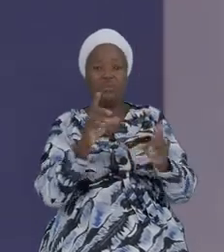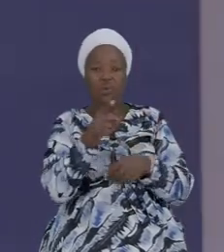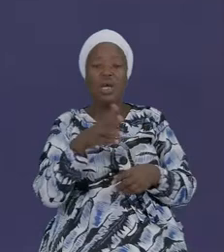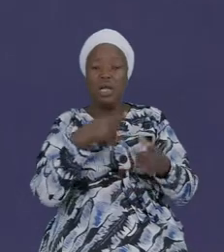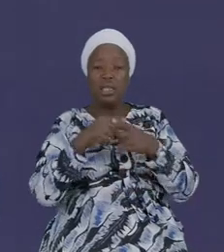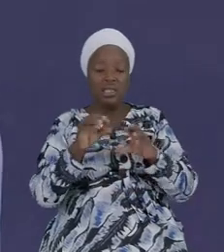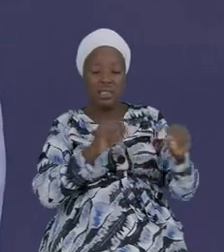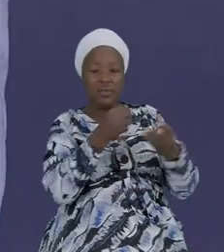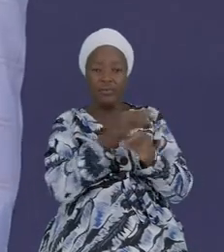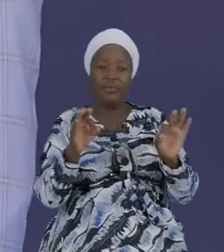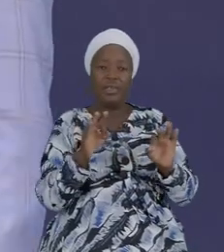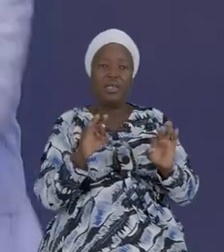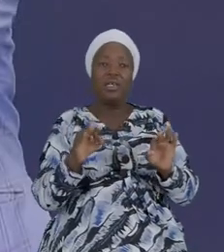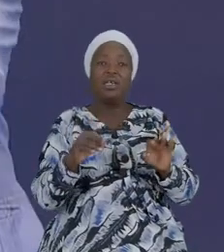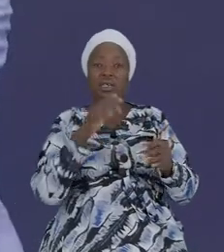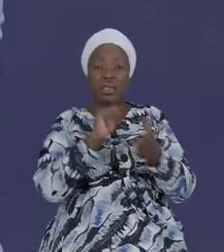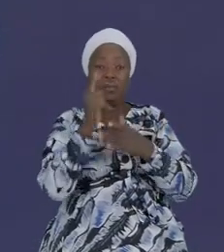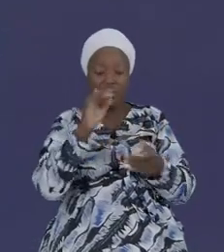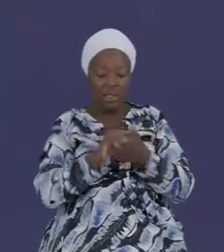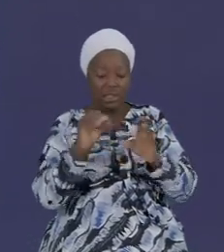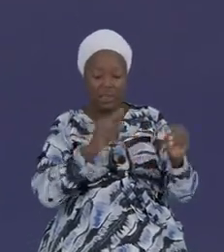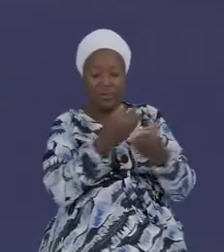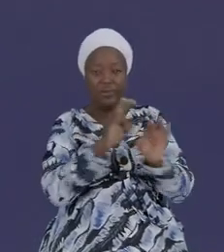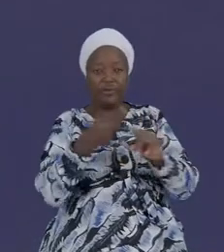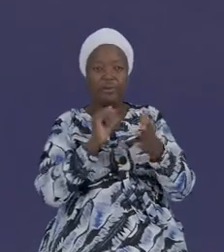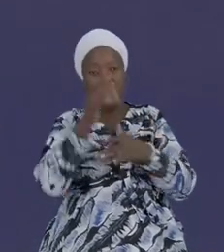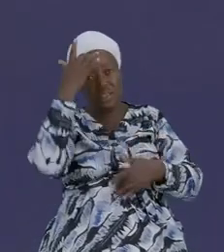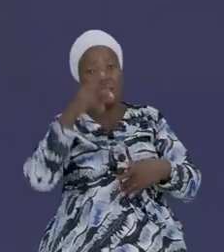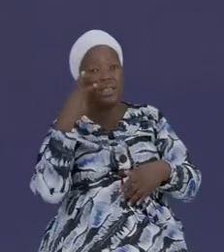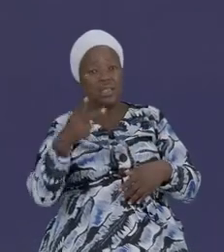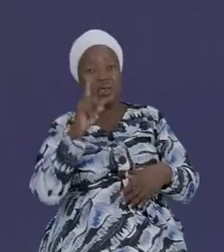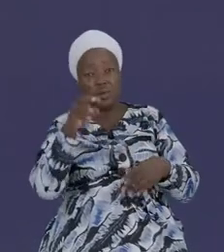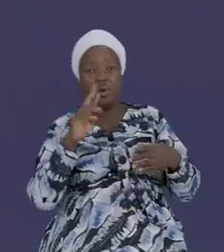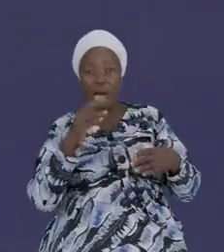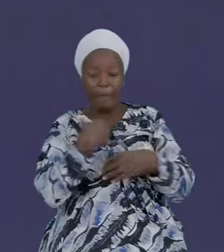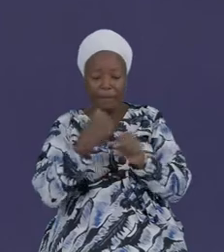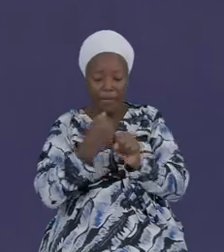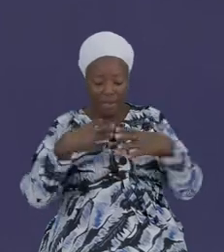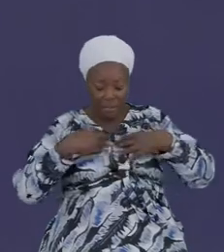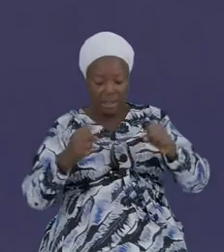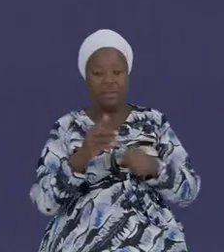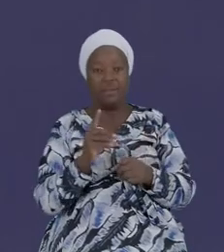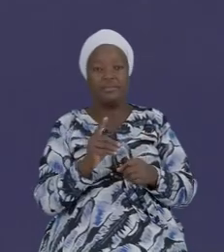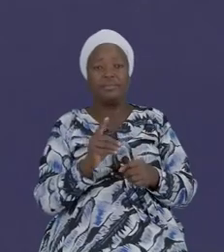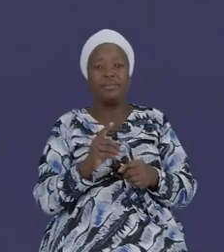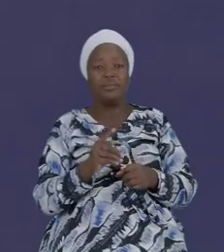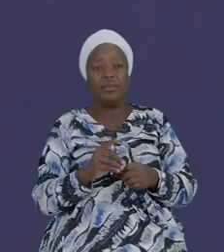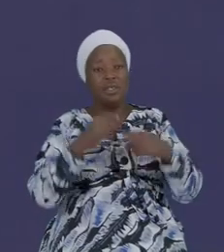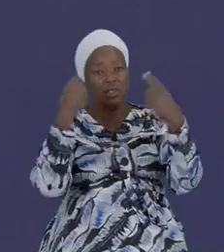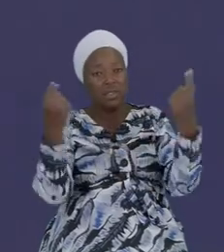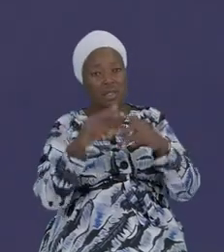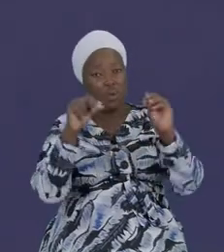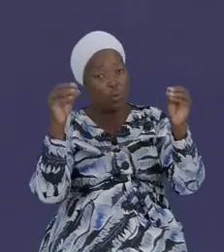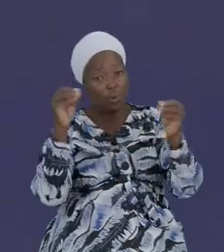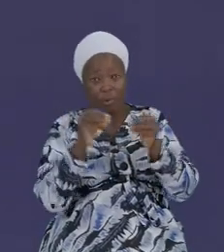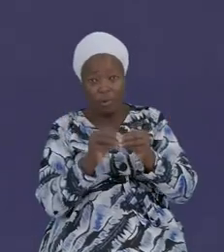has set you free from that sickness. Behold, thou art made whole. Sin no